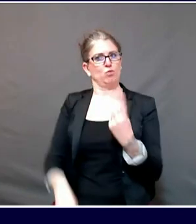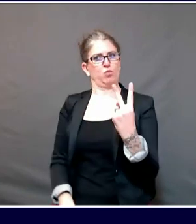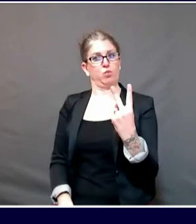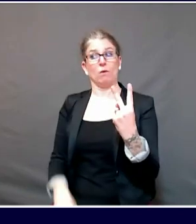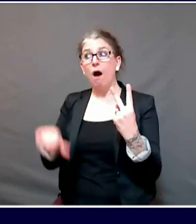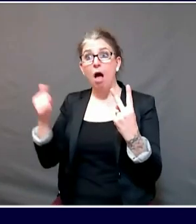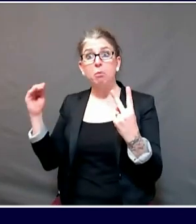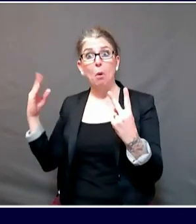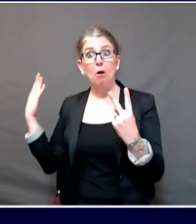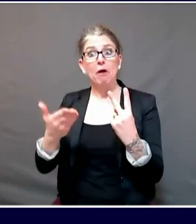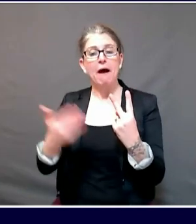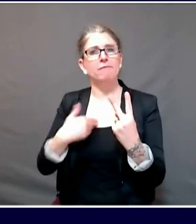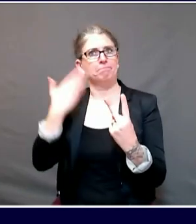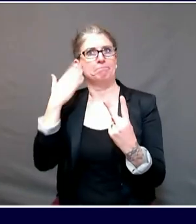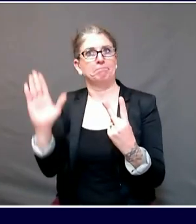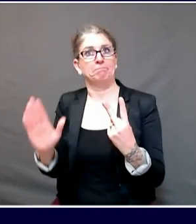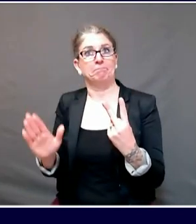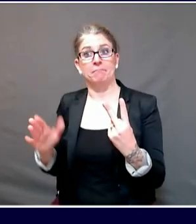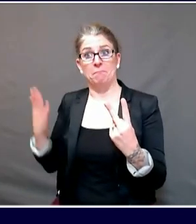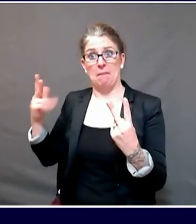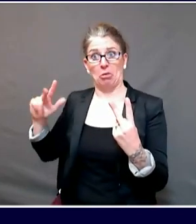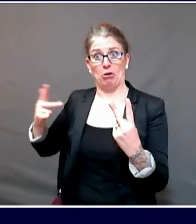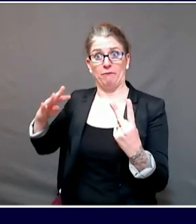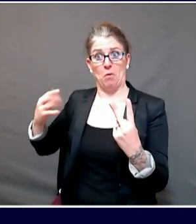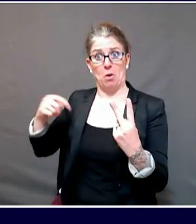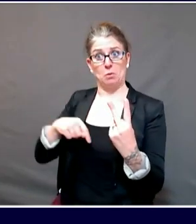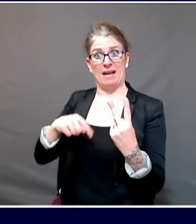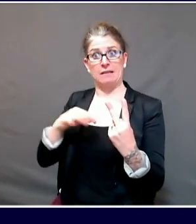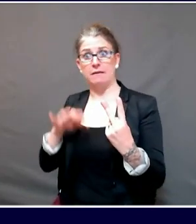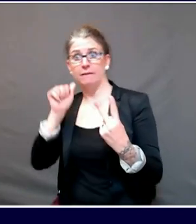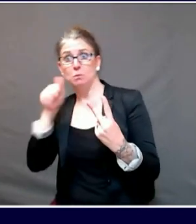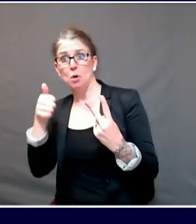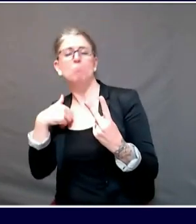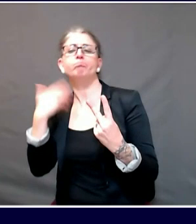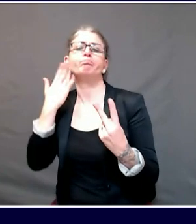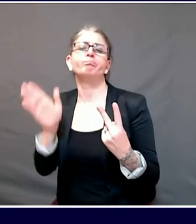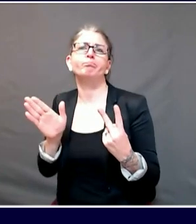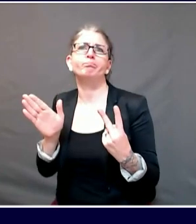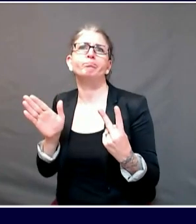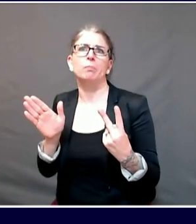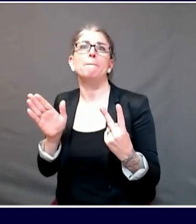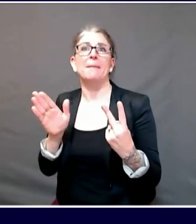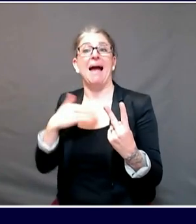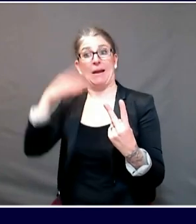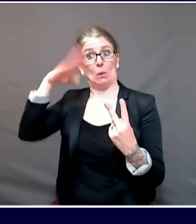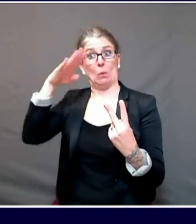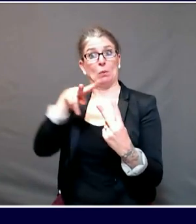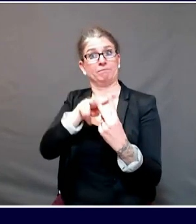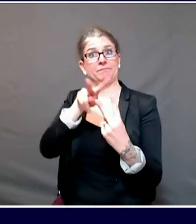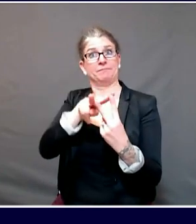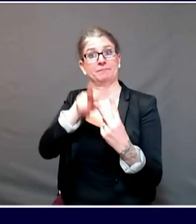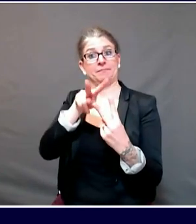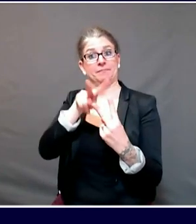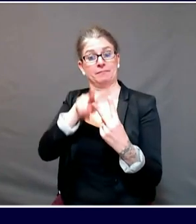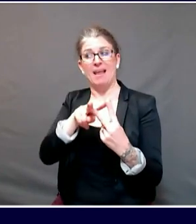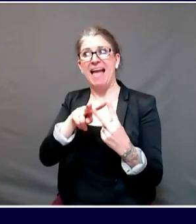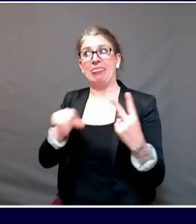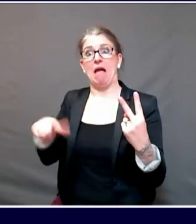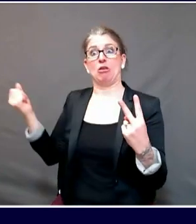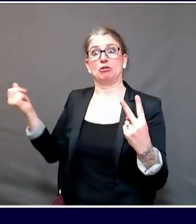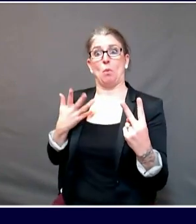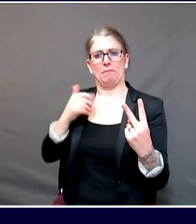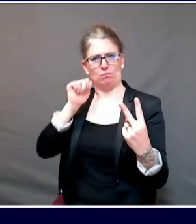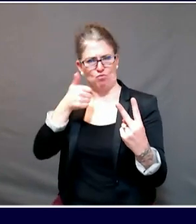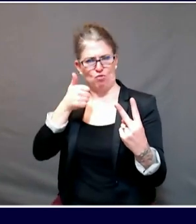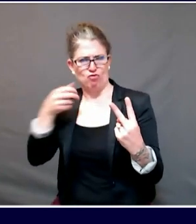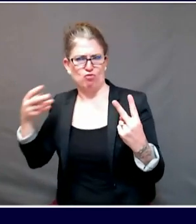briefed on is that the second set of shipments will arrive tomorrow. It's theoretically possible they could arrive today, but we're not really expecting them until